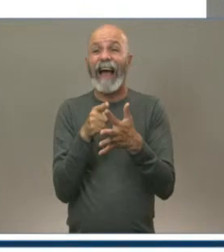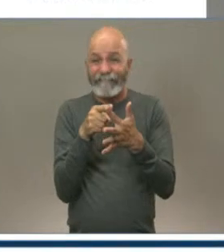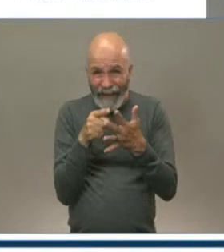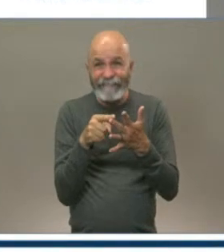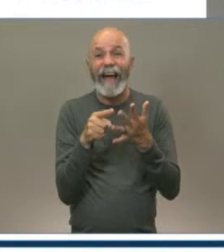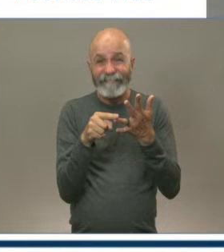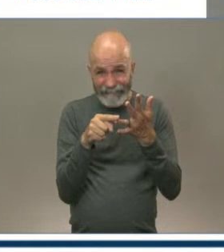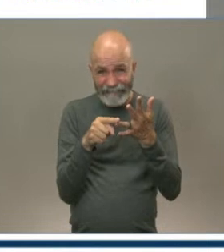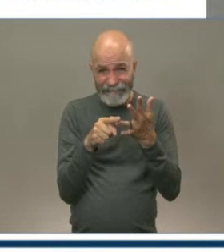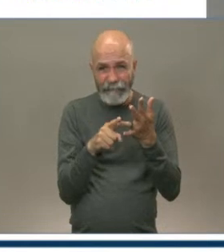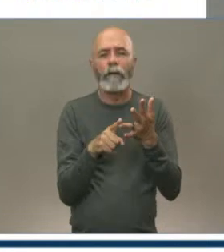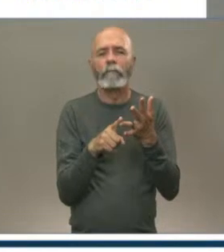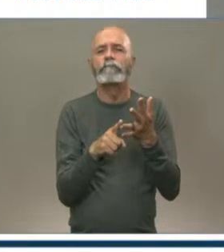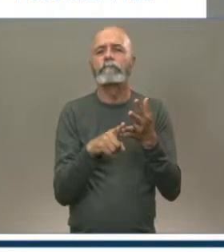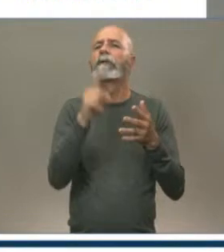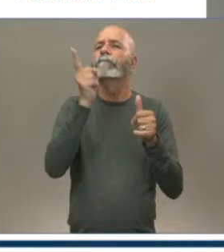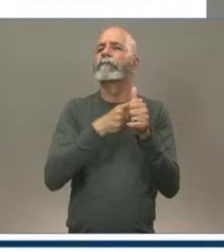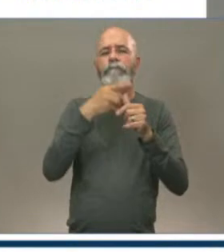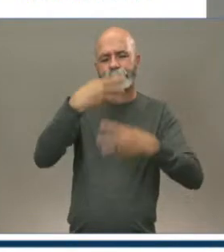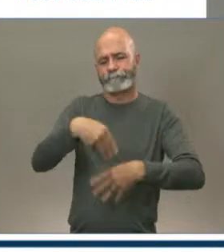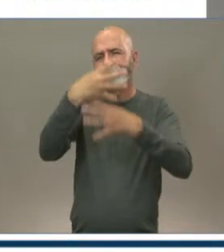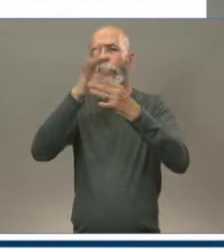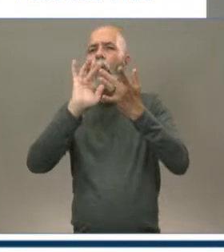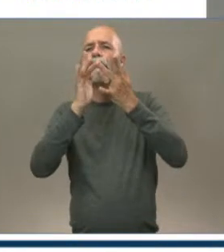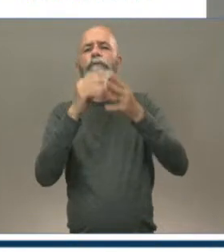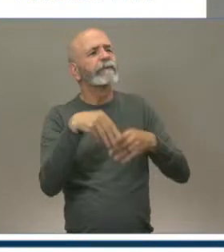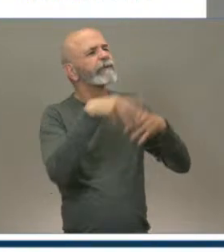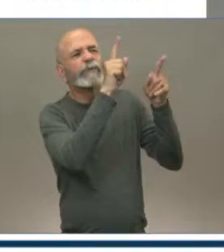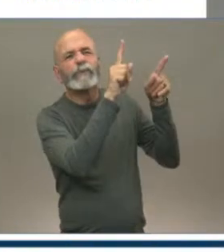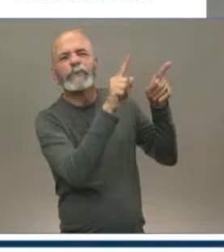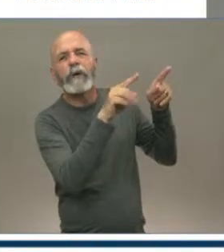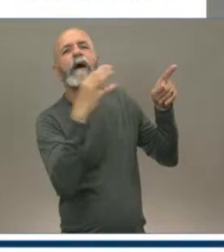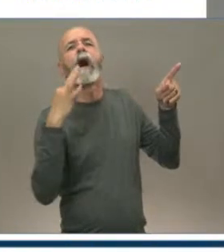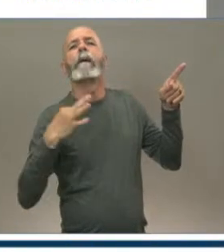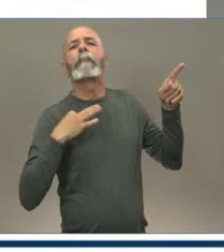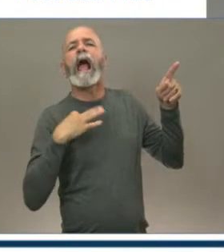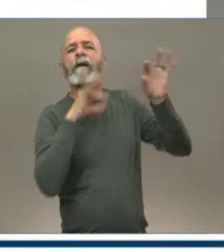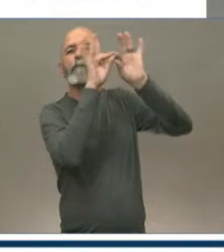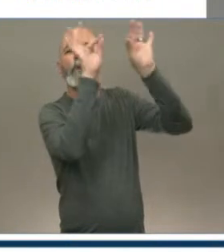please visit our website where you can apply for an exception.